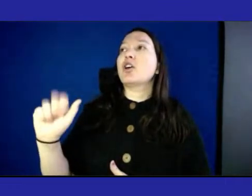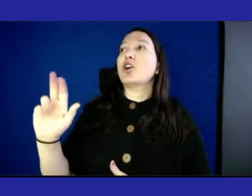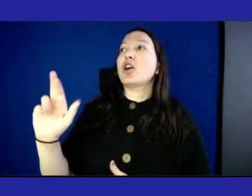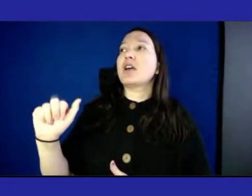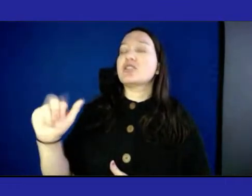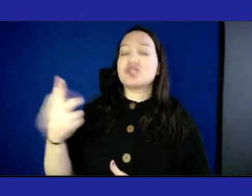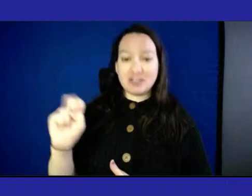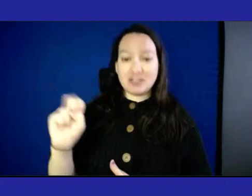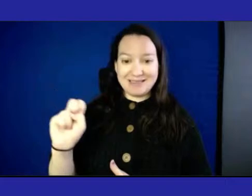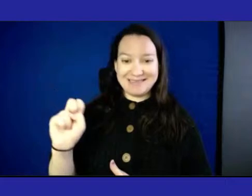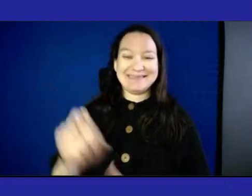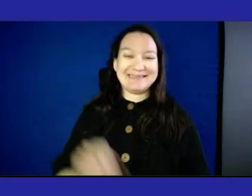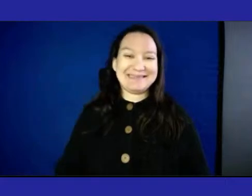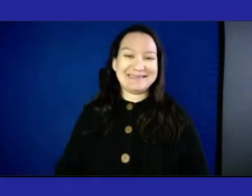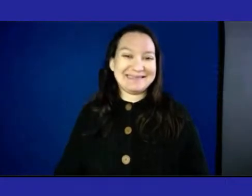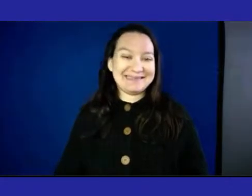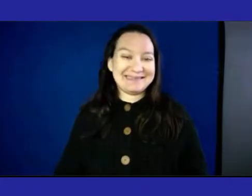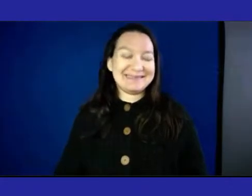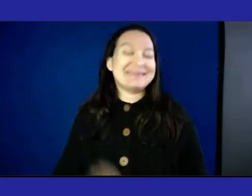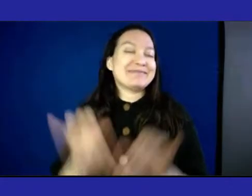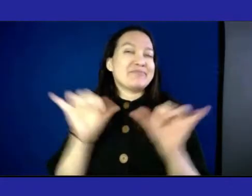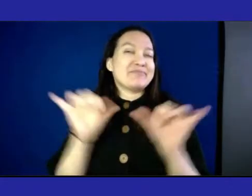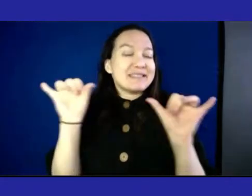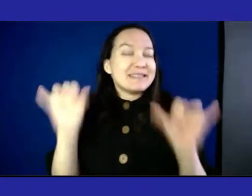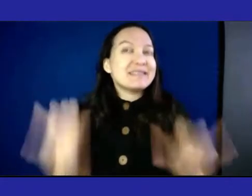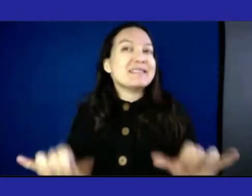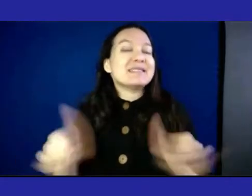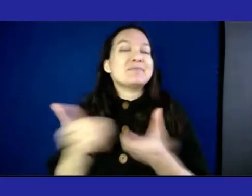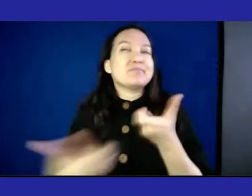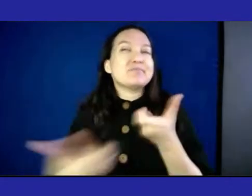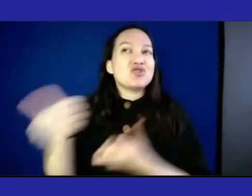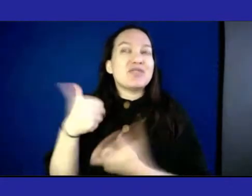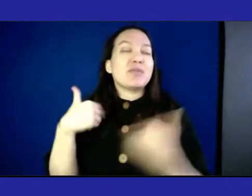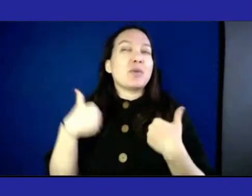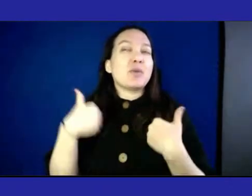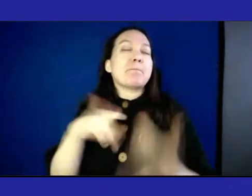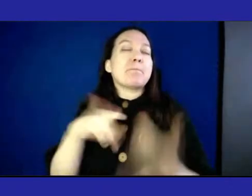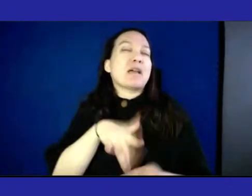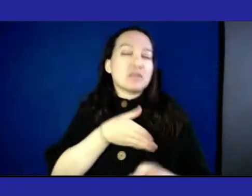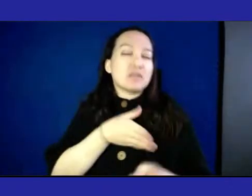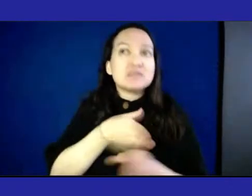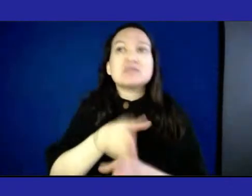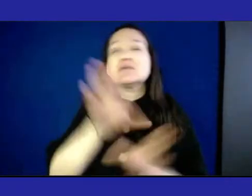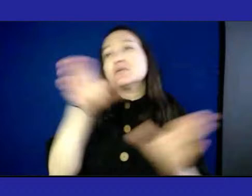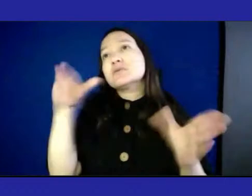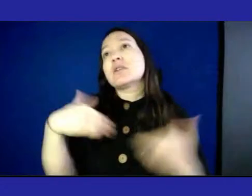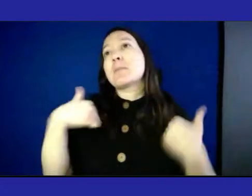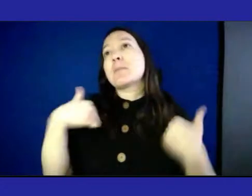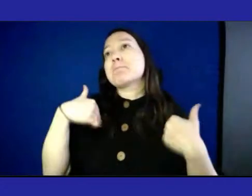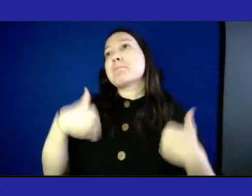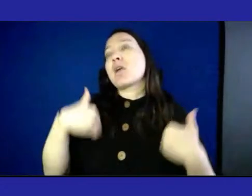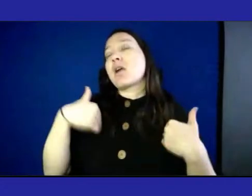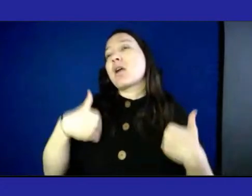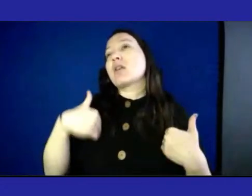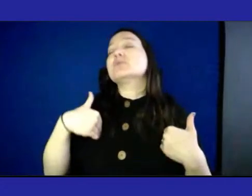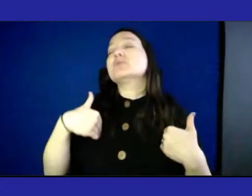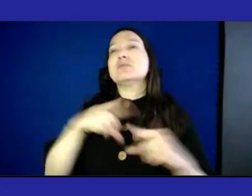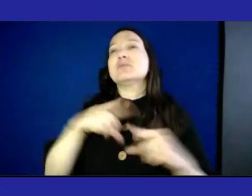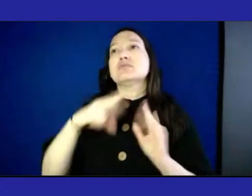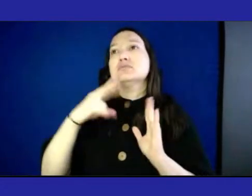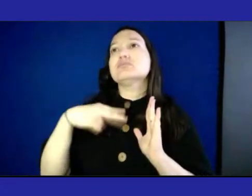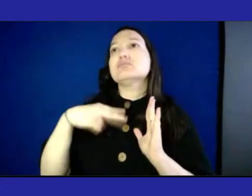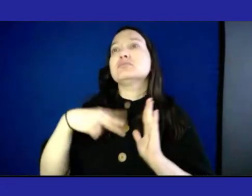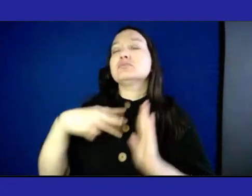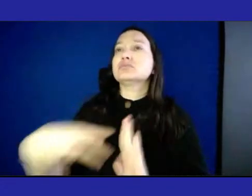who's our systems chief of pulmonary medicine. His area of focus is bronchiectasis, but he's been leading along with